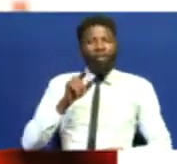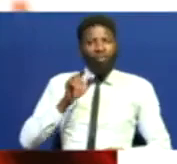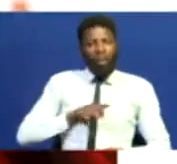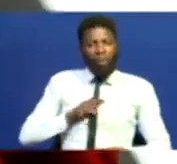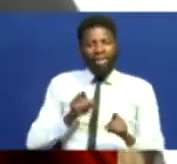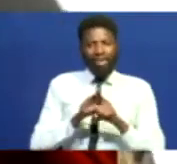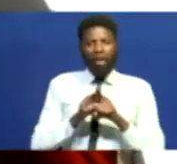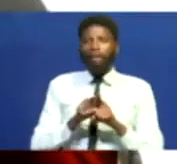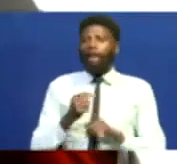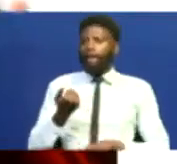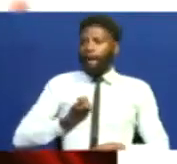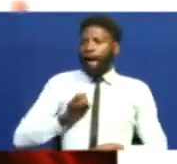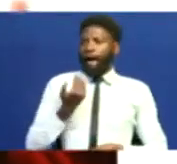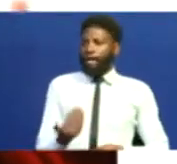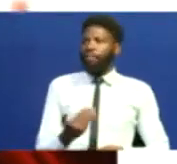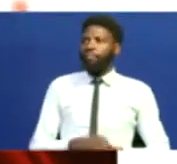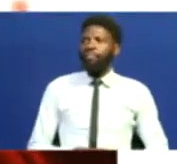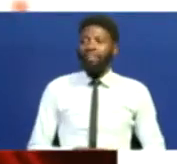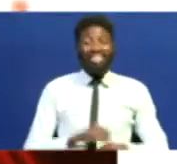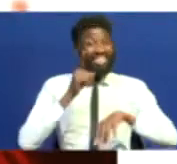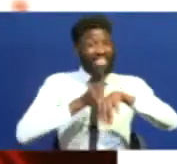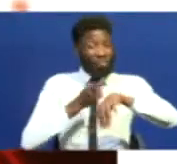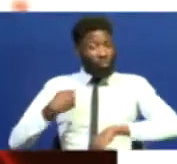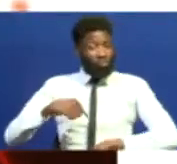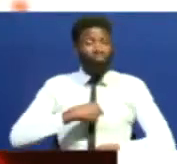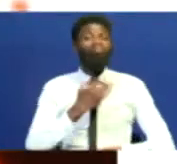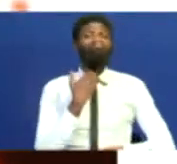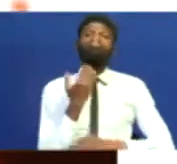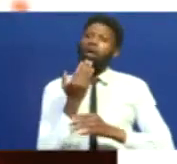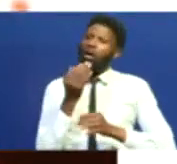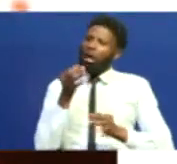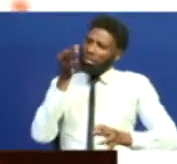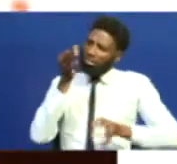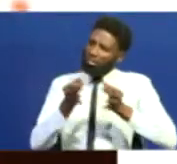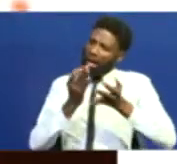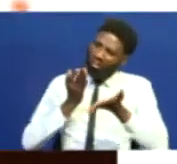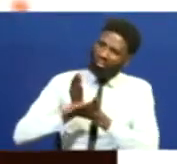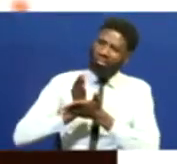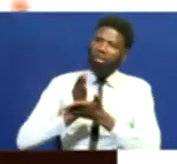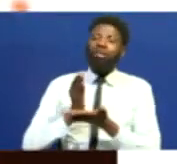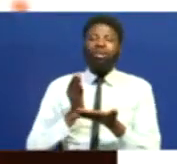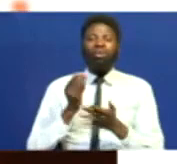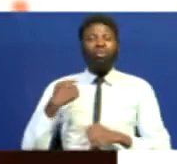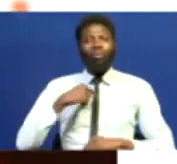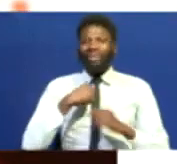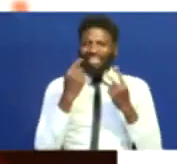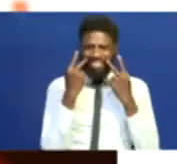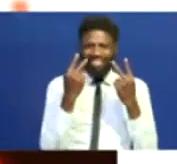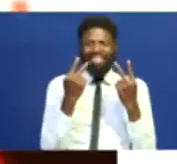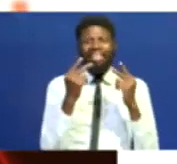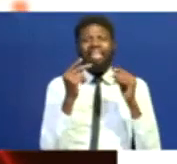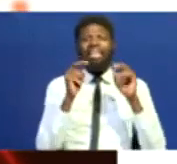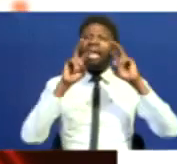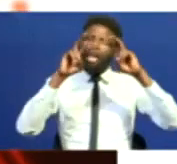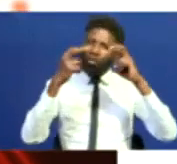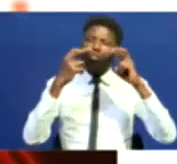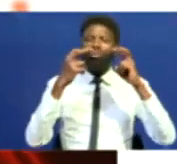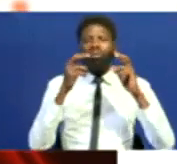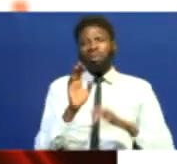kuchukua justice kwa watu wetu, tunapata ya kwamba masuala ya masla system